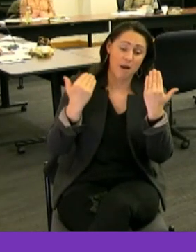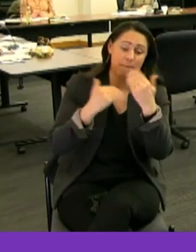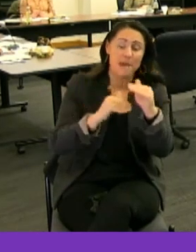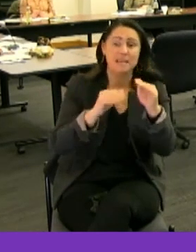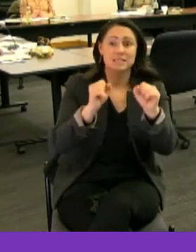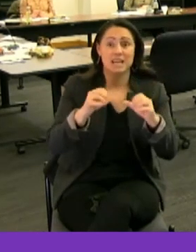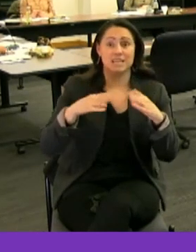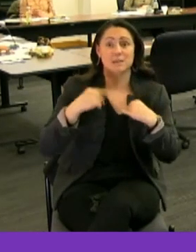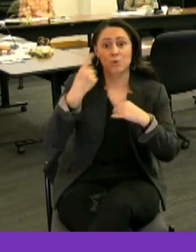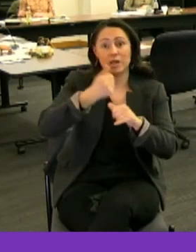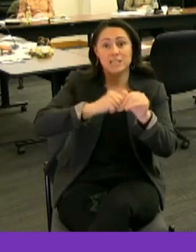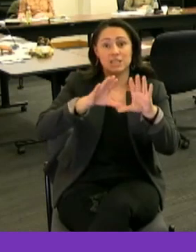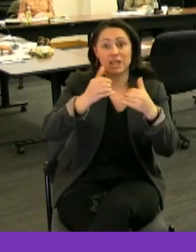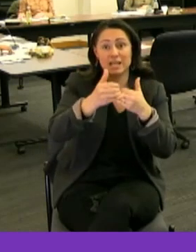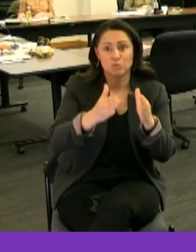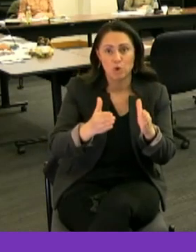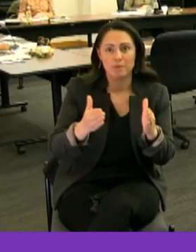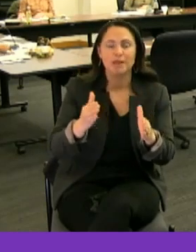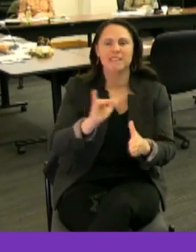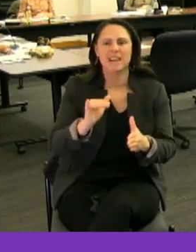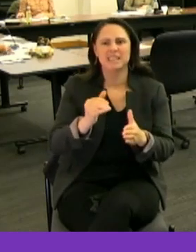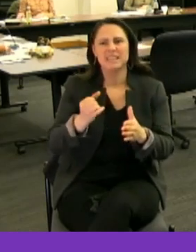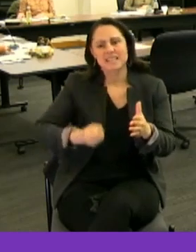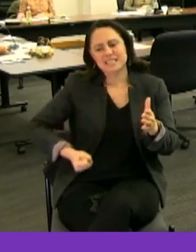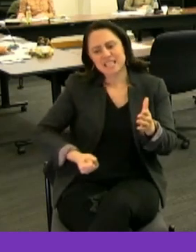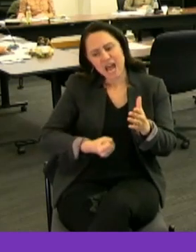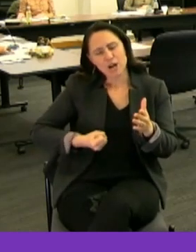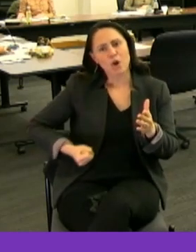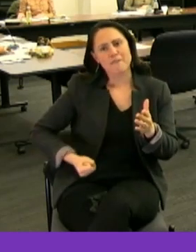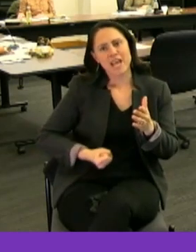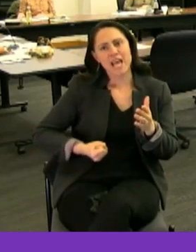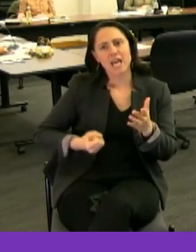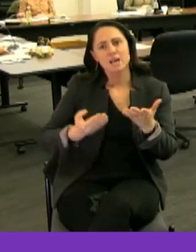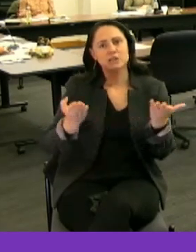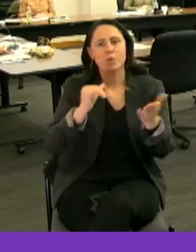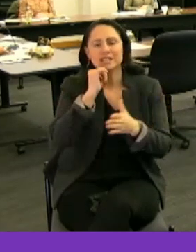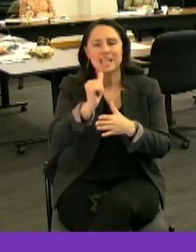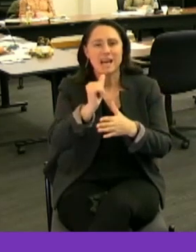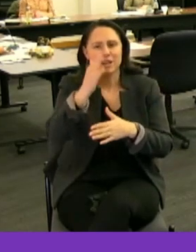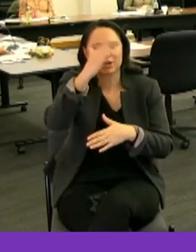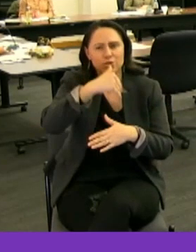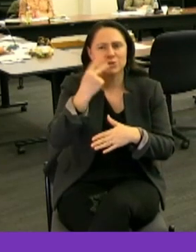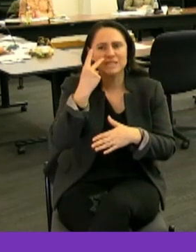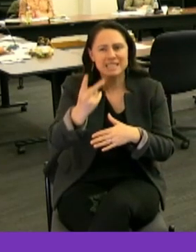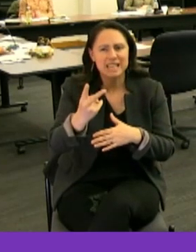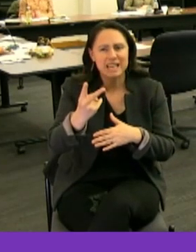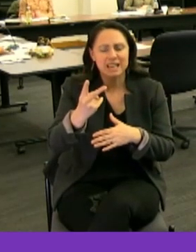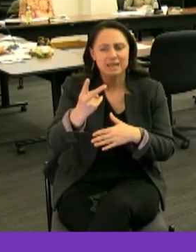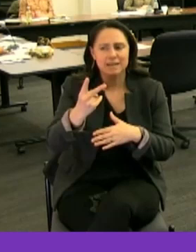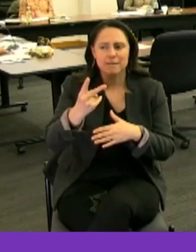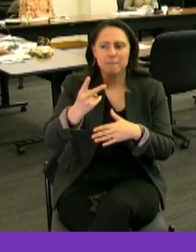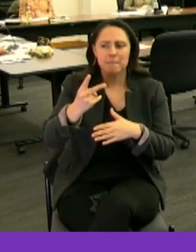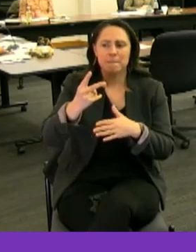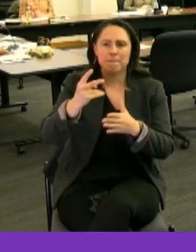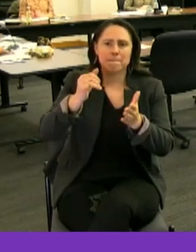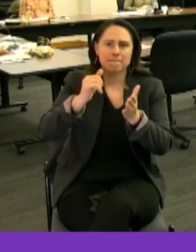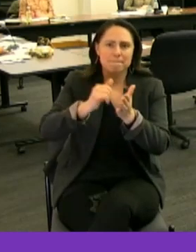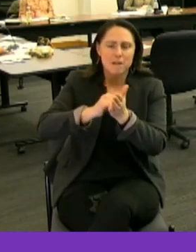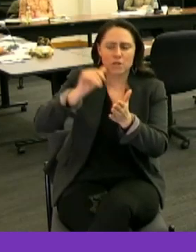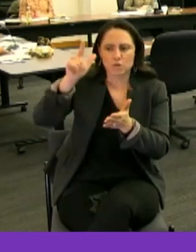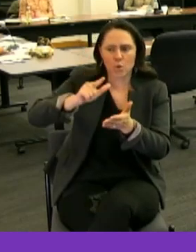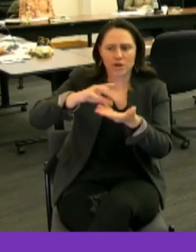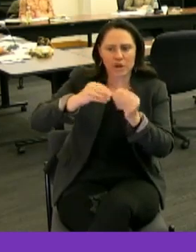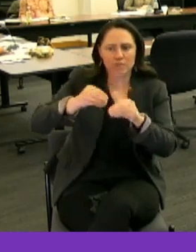our classrooms, similar to sonography, you know, so it's not unusual to see these in our medical